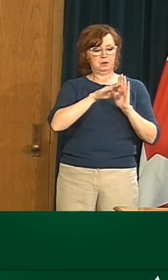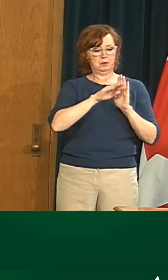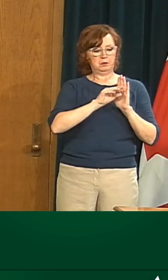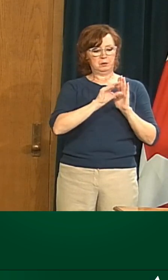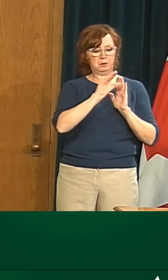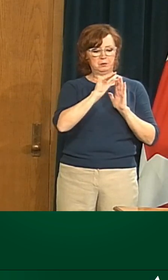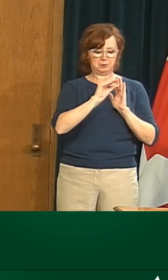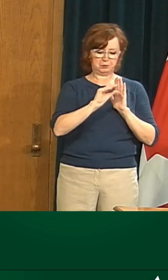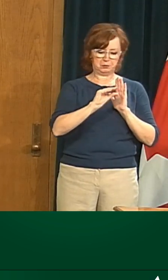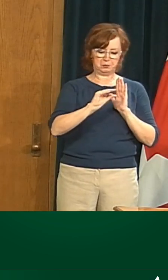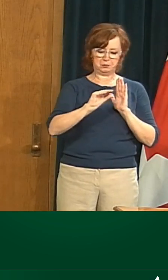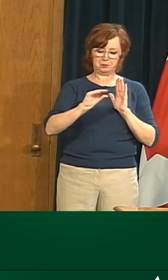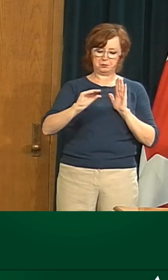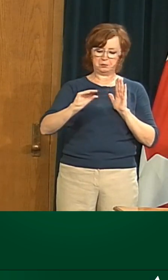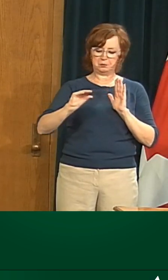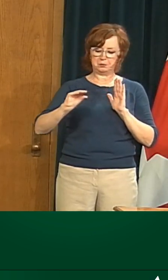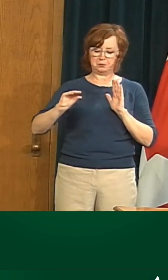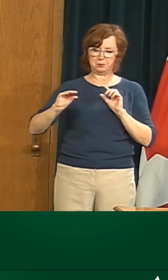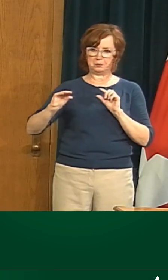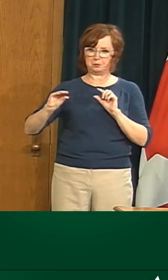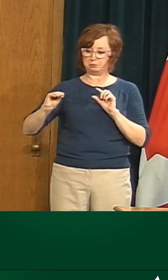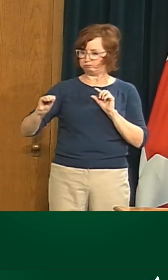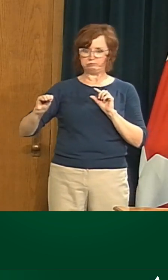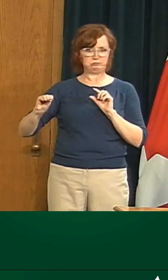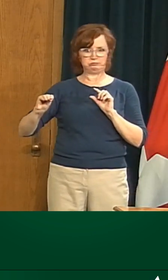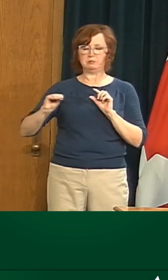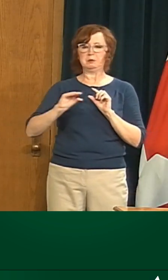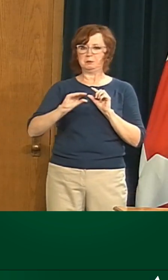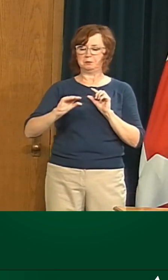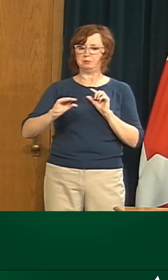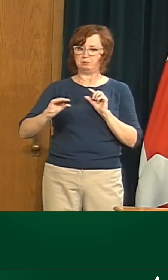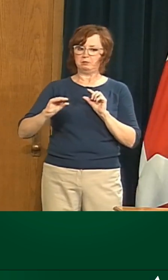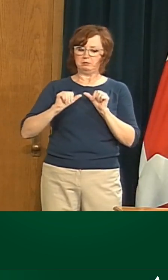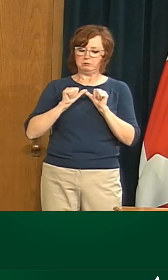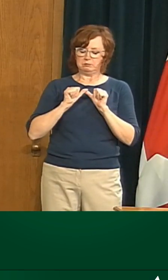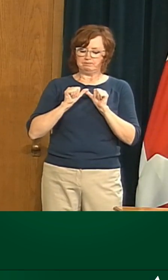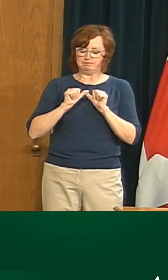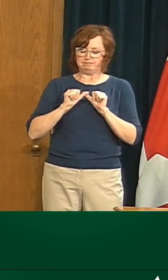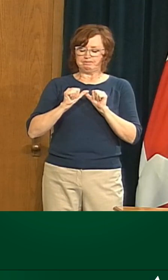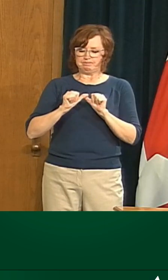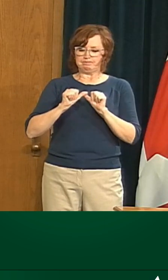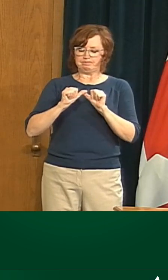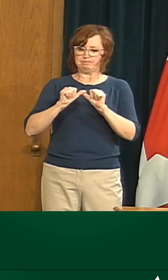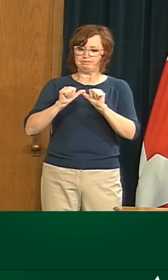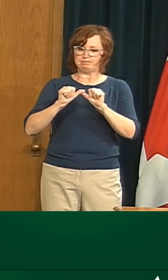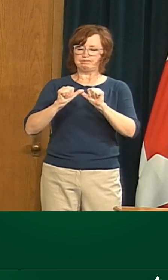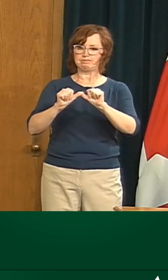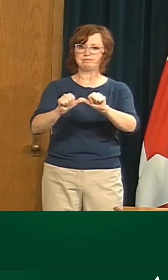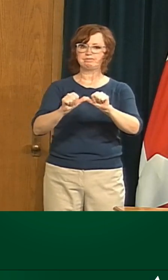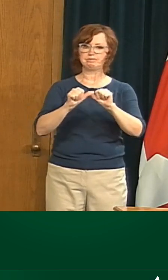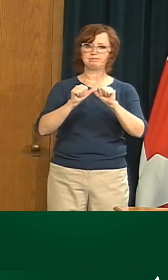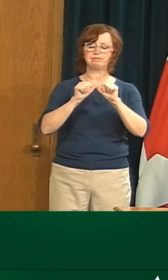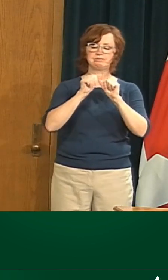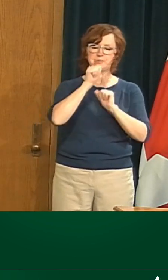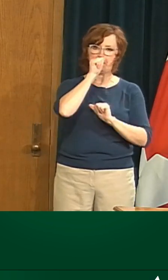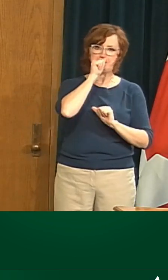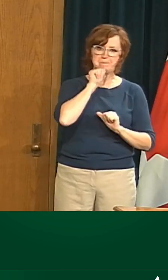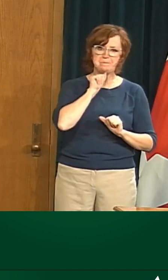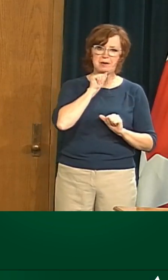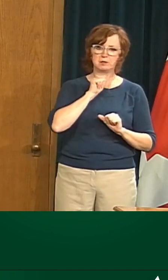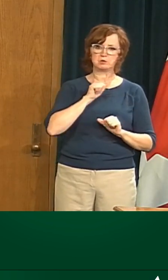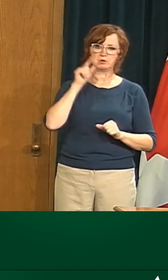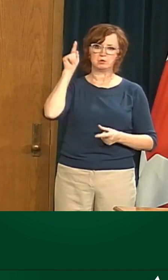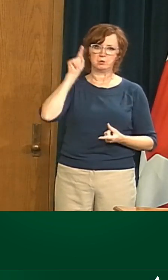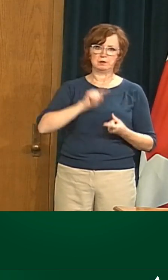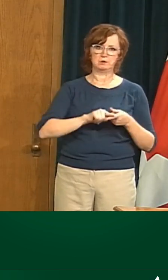to maintain that discipline in terms of preventing as much as possible further transmission. Do